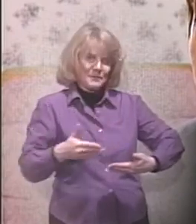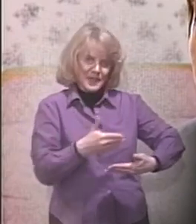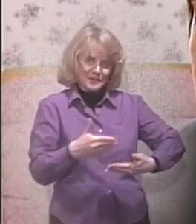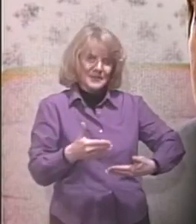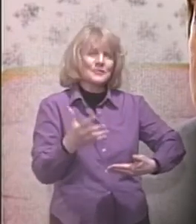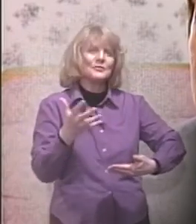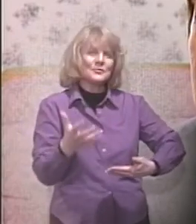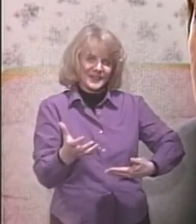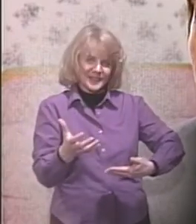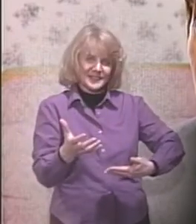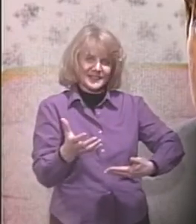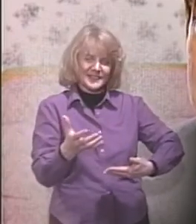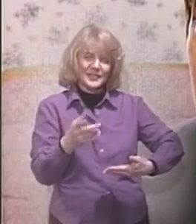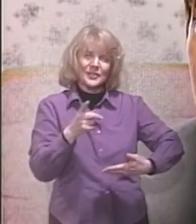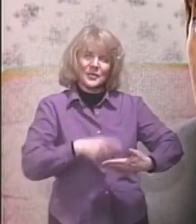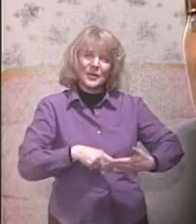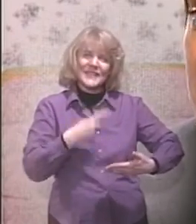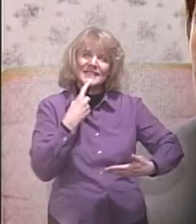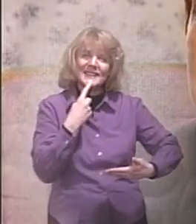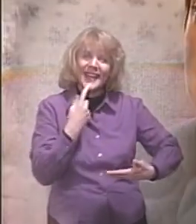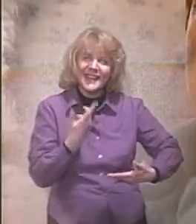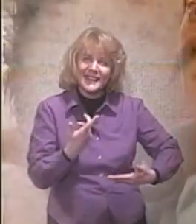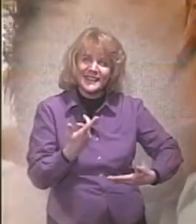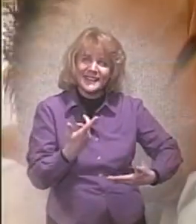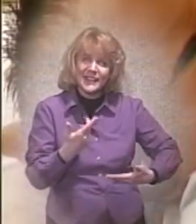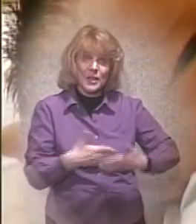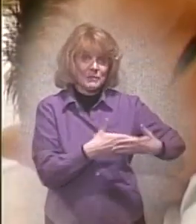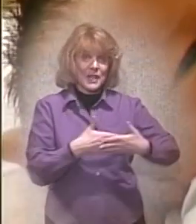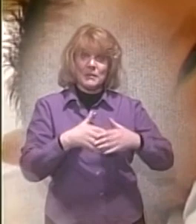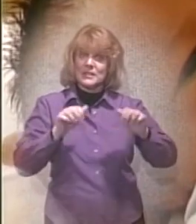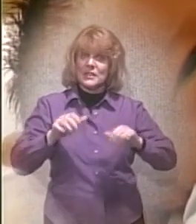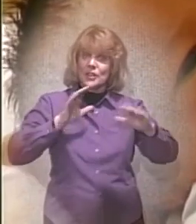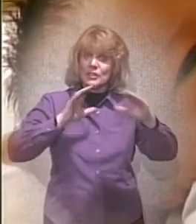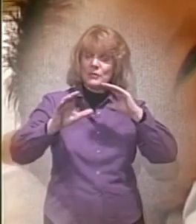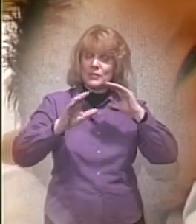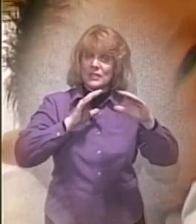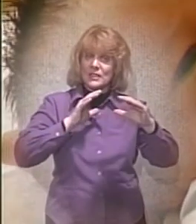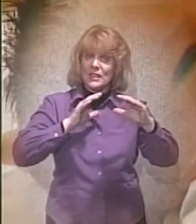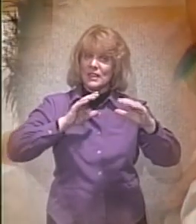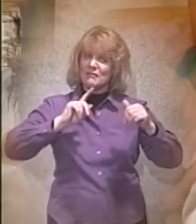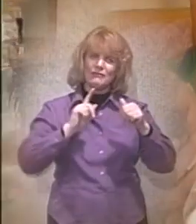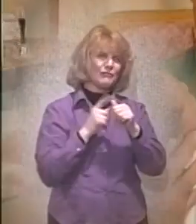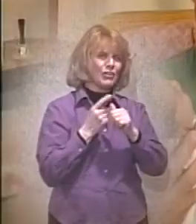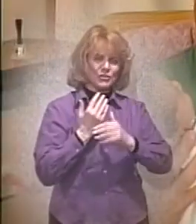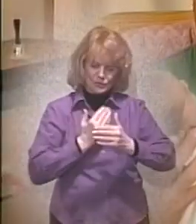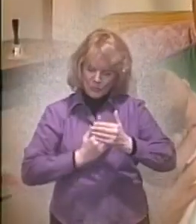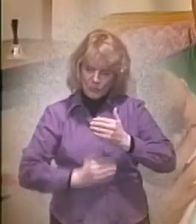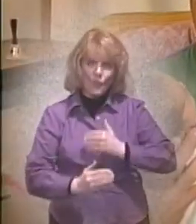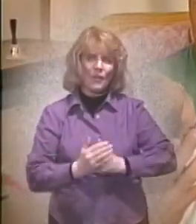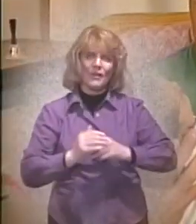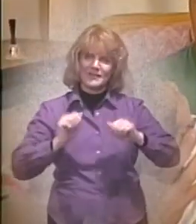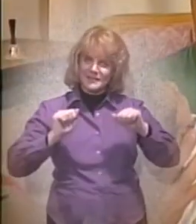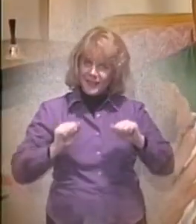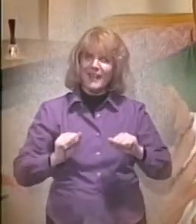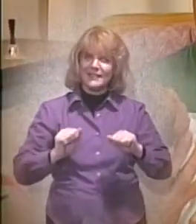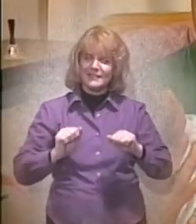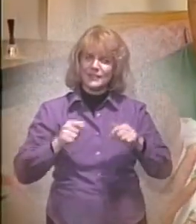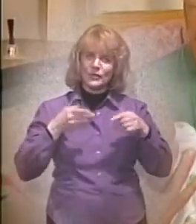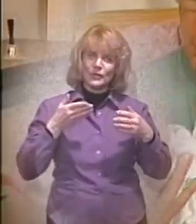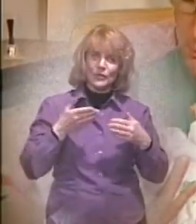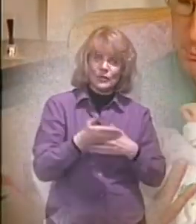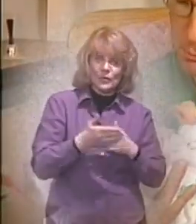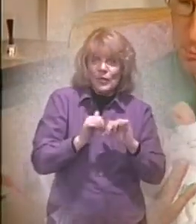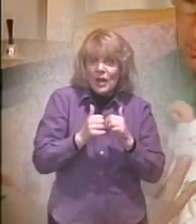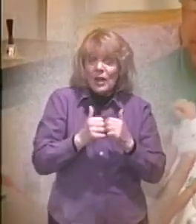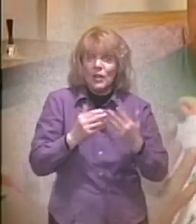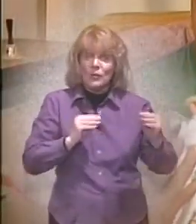baby is needing and what he's saying. And babies communicate right from the very beginning through their little